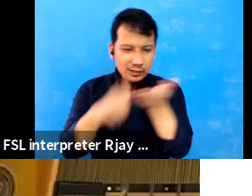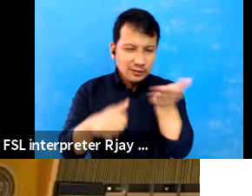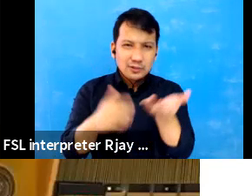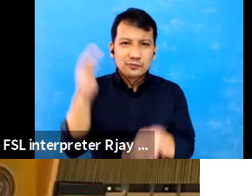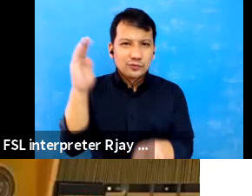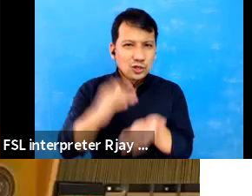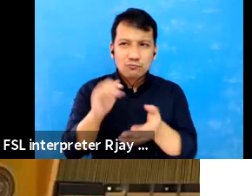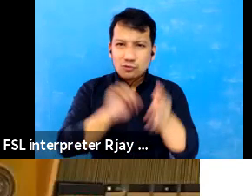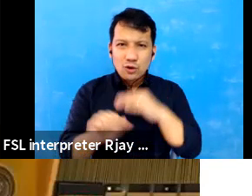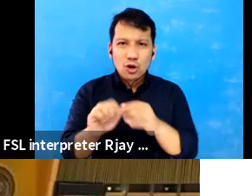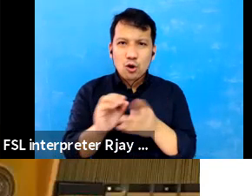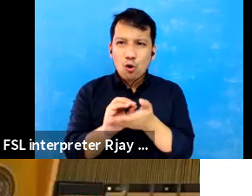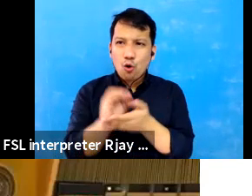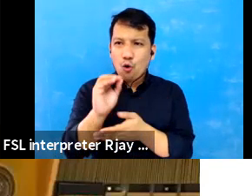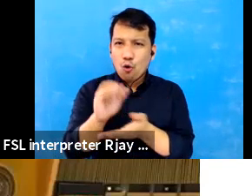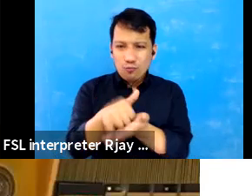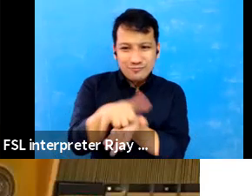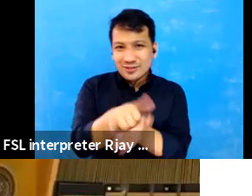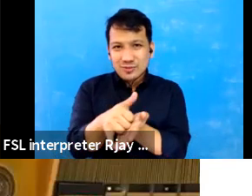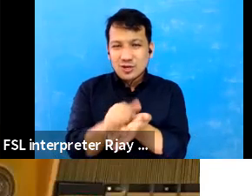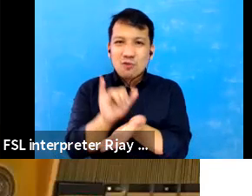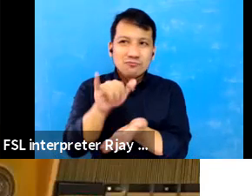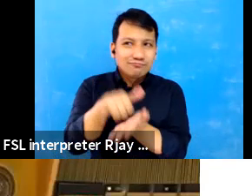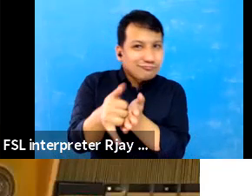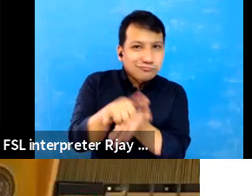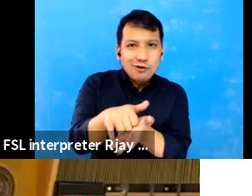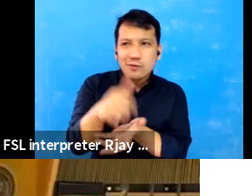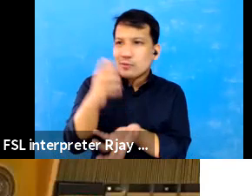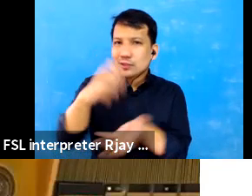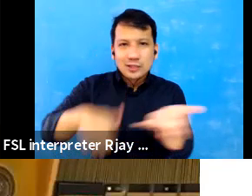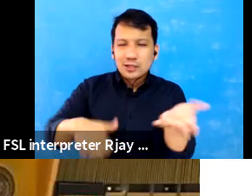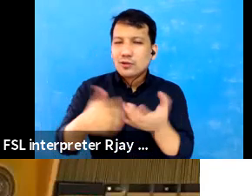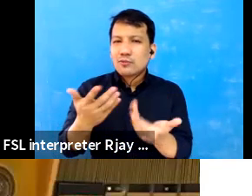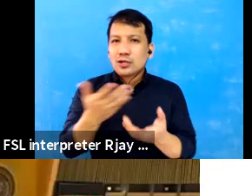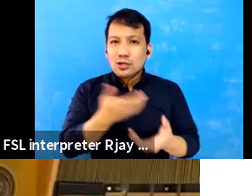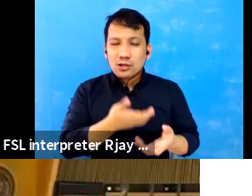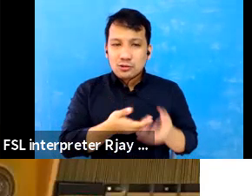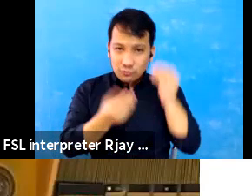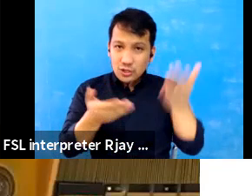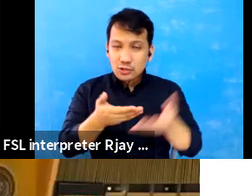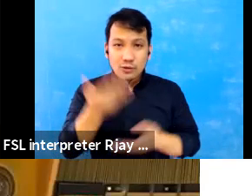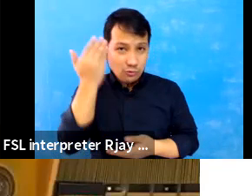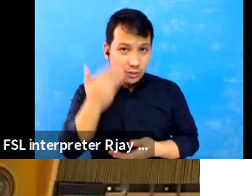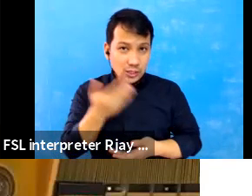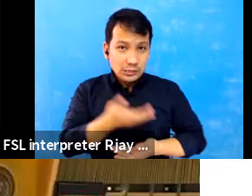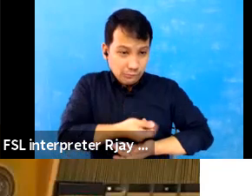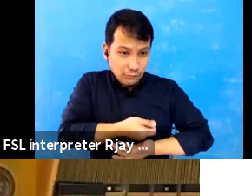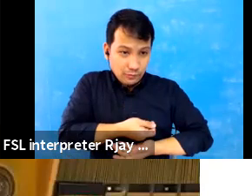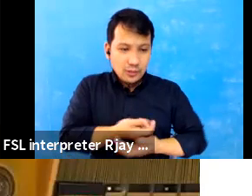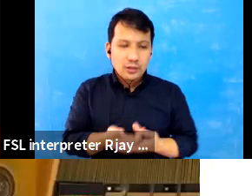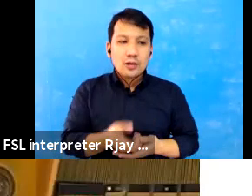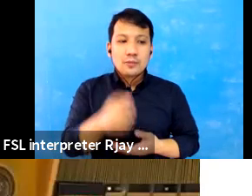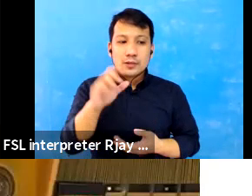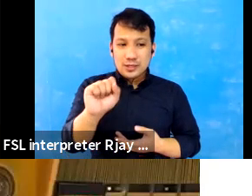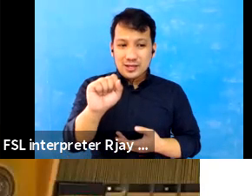birth weight, overweight, and obesity, as well as exclusive breastfeeding and wasting by 2025. But the SDG,